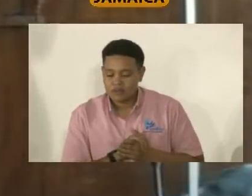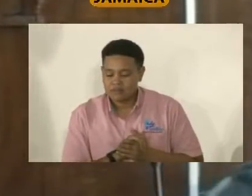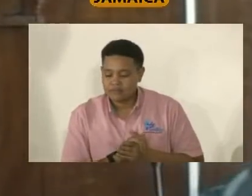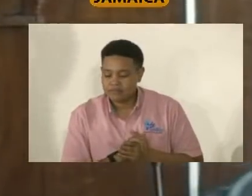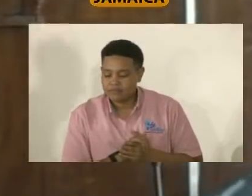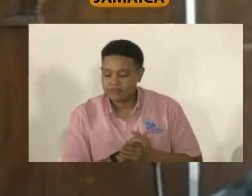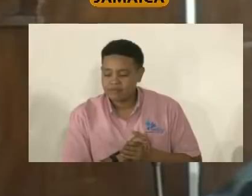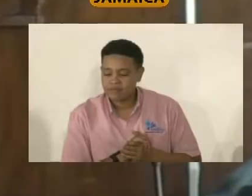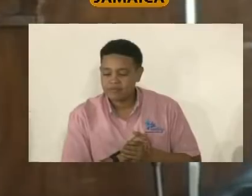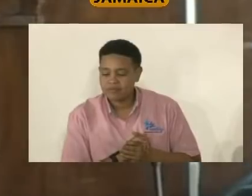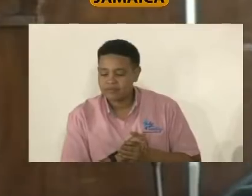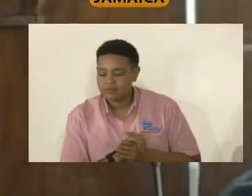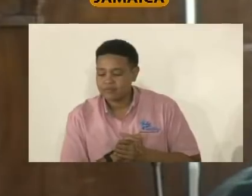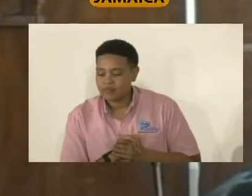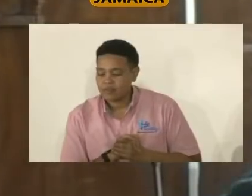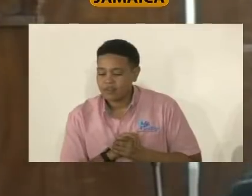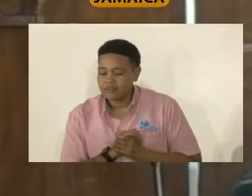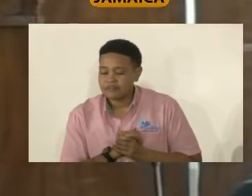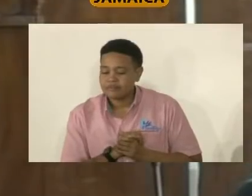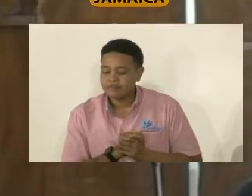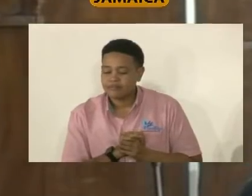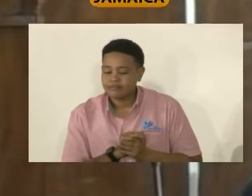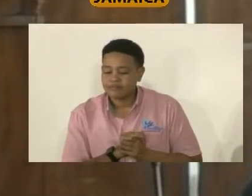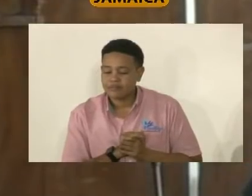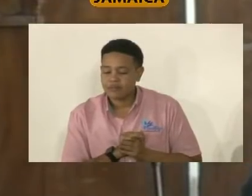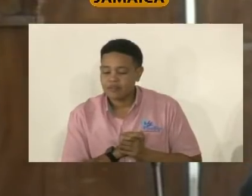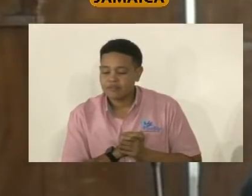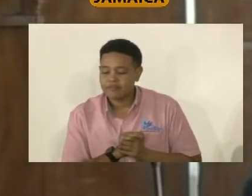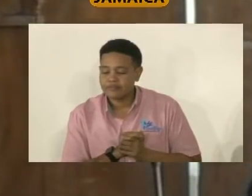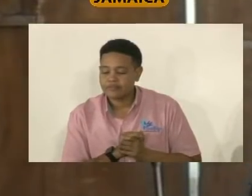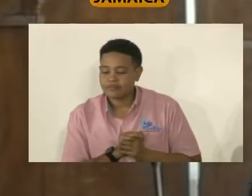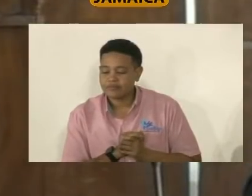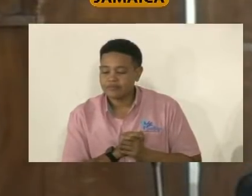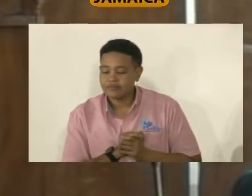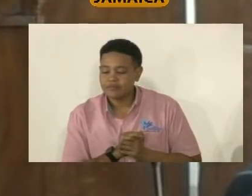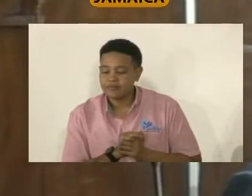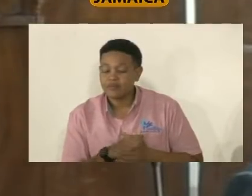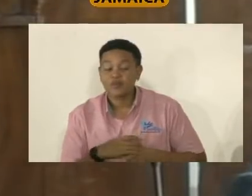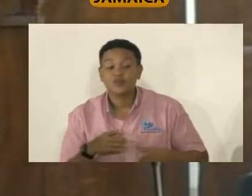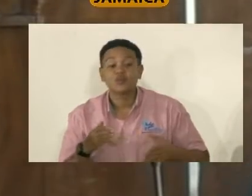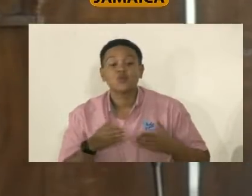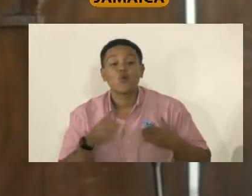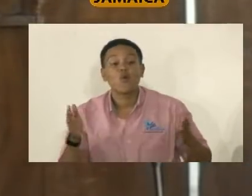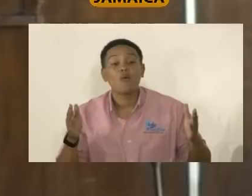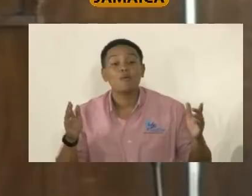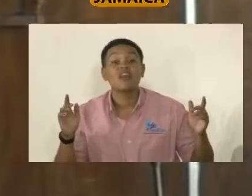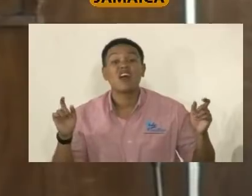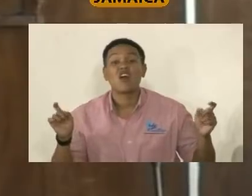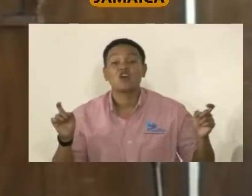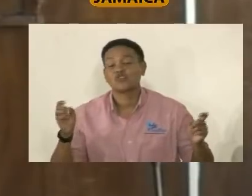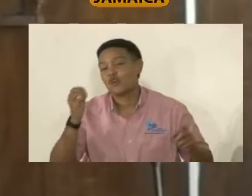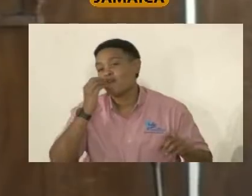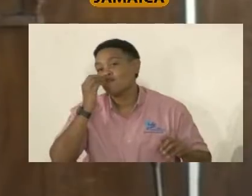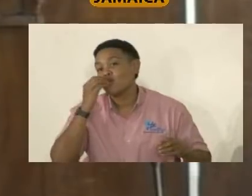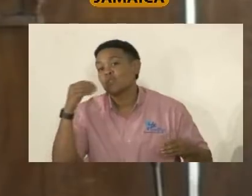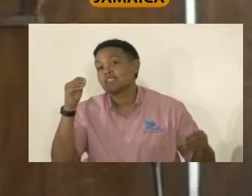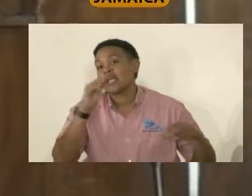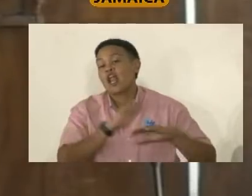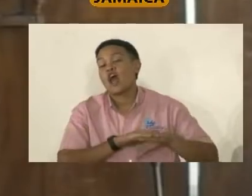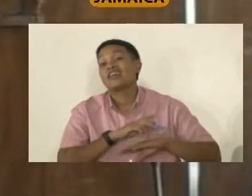While on the corner shop. to open and monopolize food sales on no movement